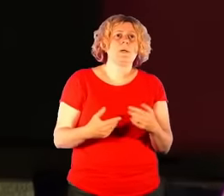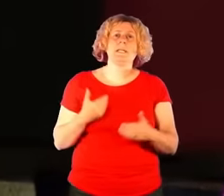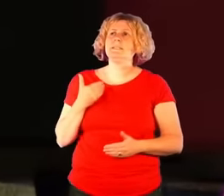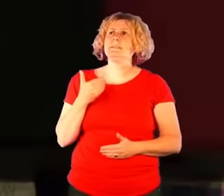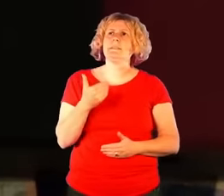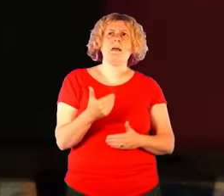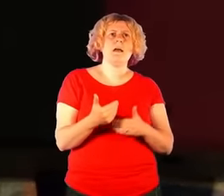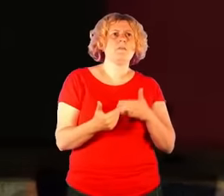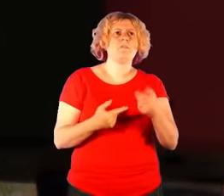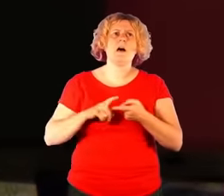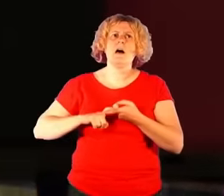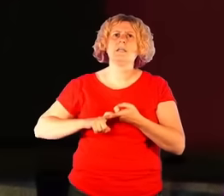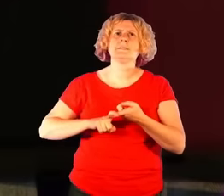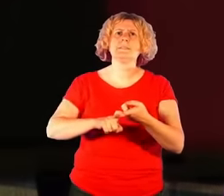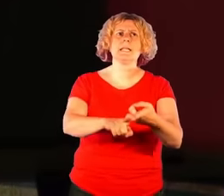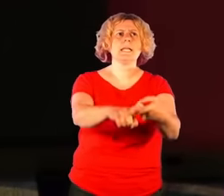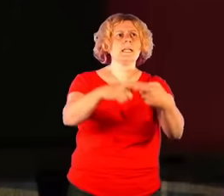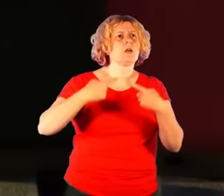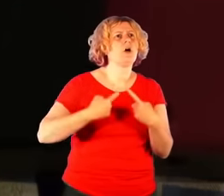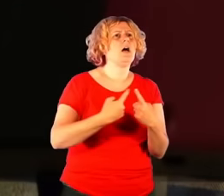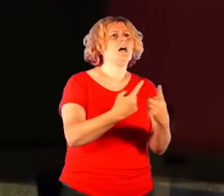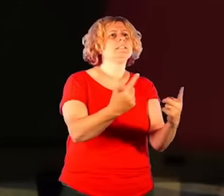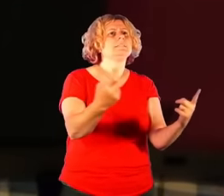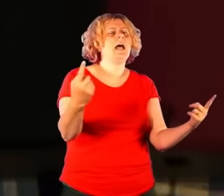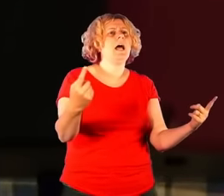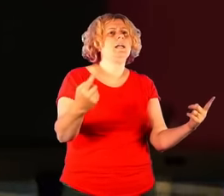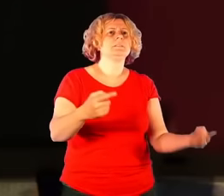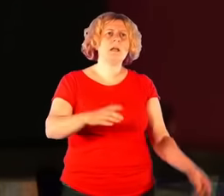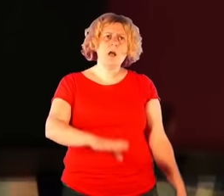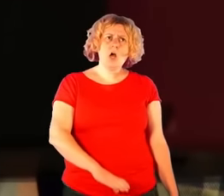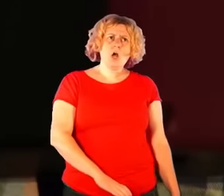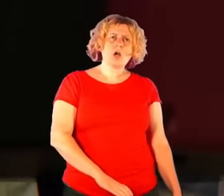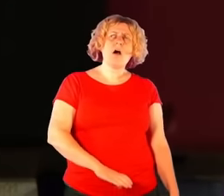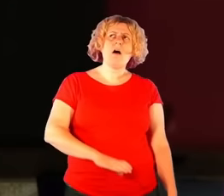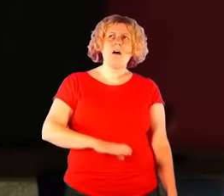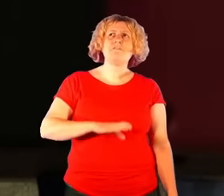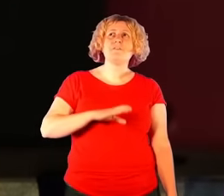boy, we steadfastly content.